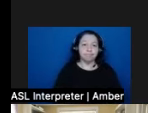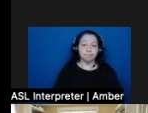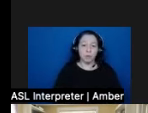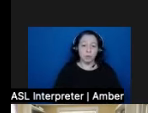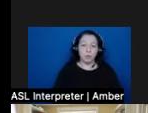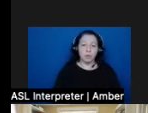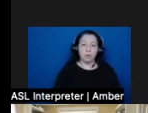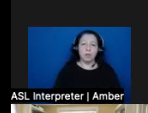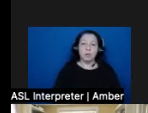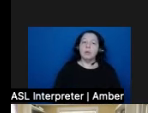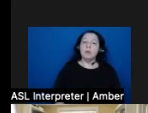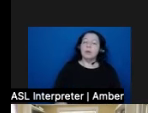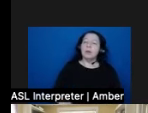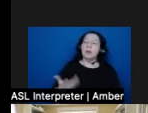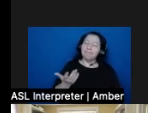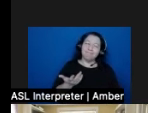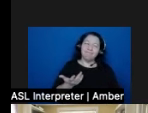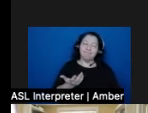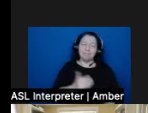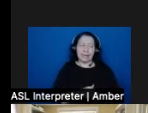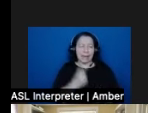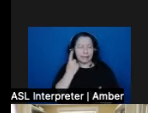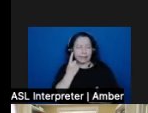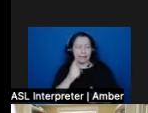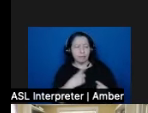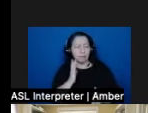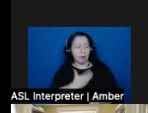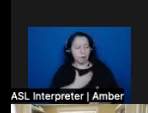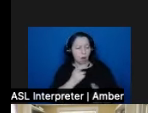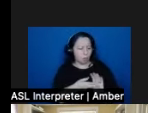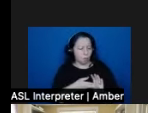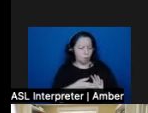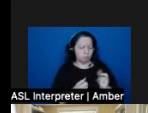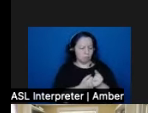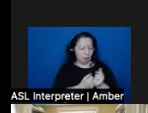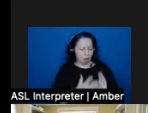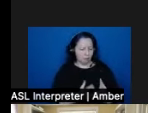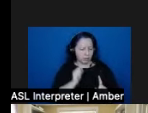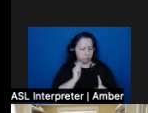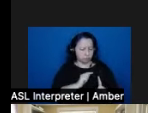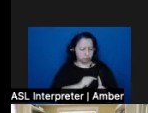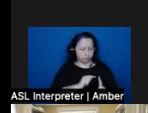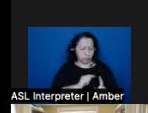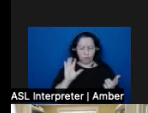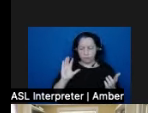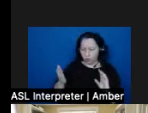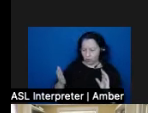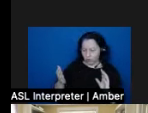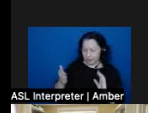And then again, just thinking of our role as an advocate versus